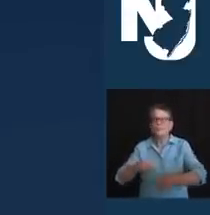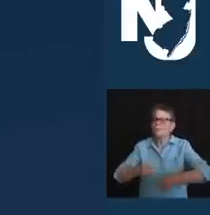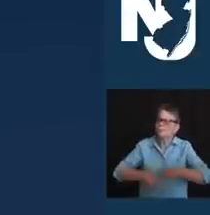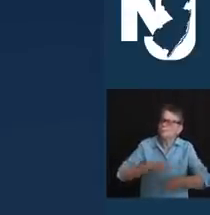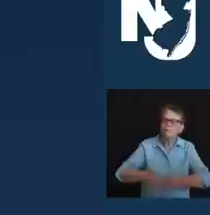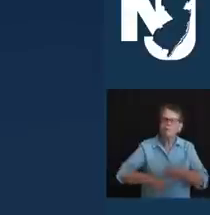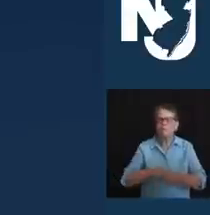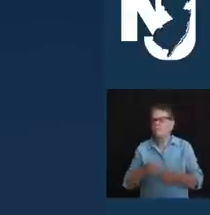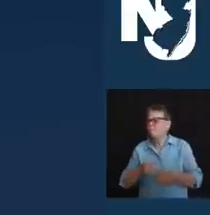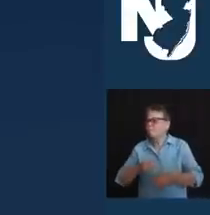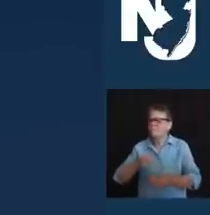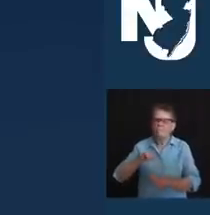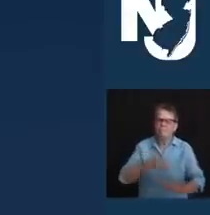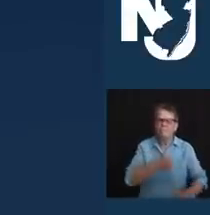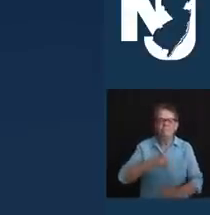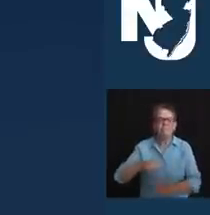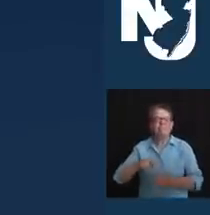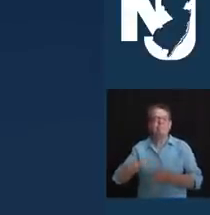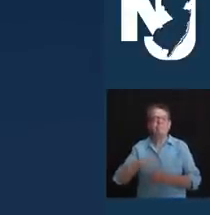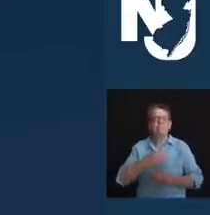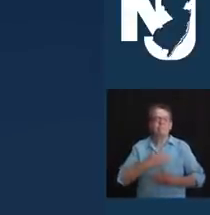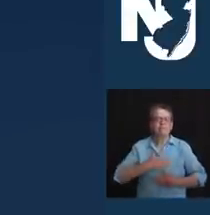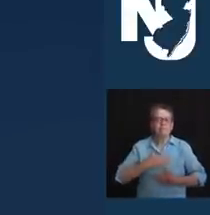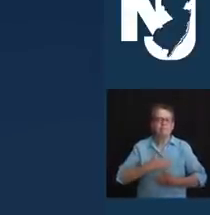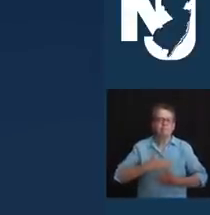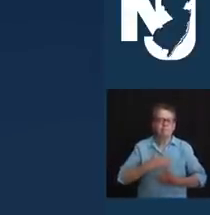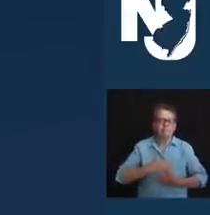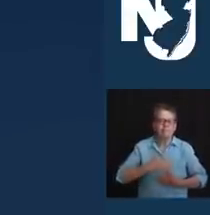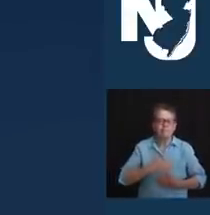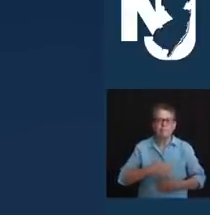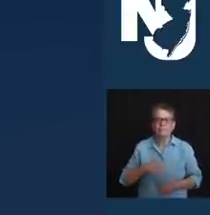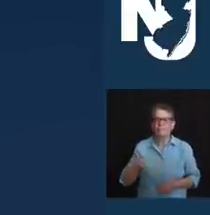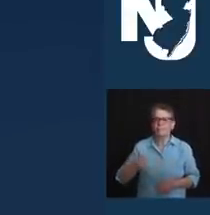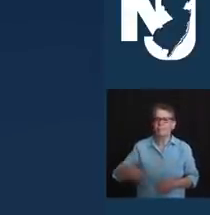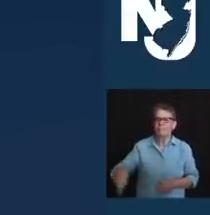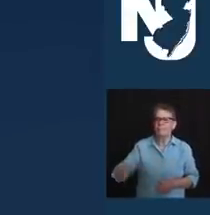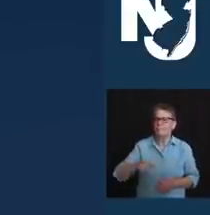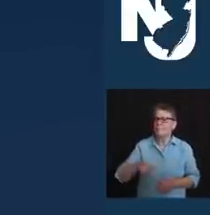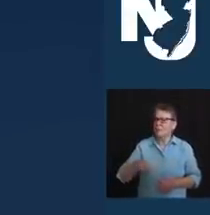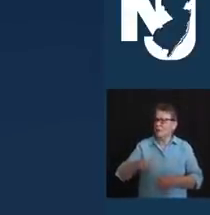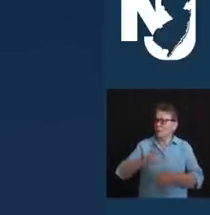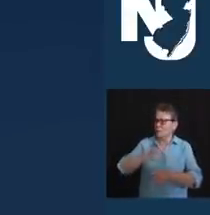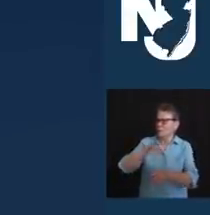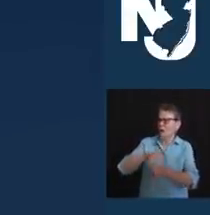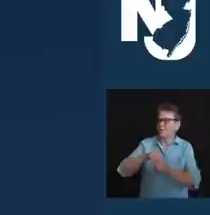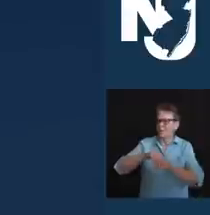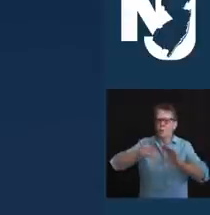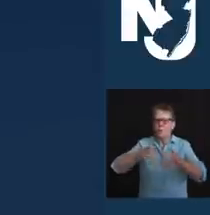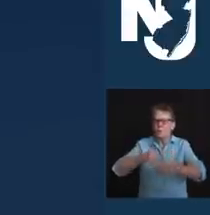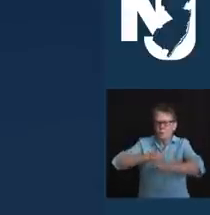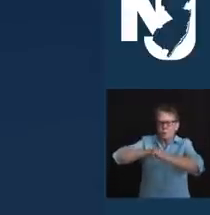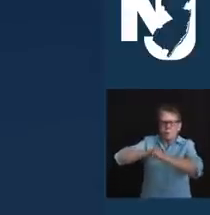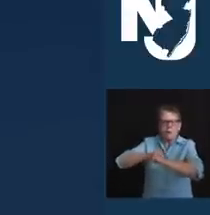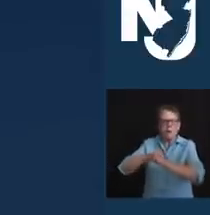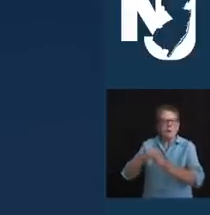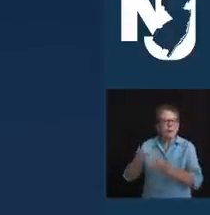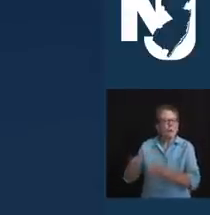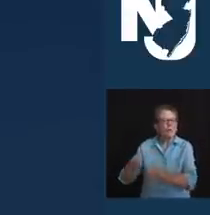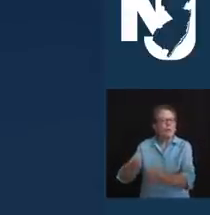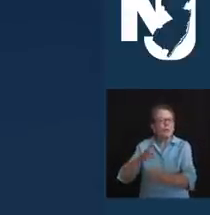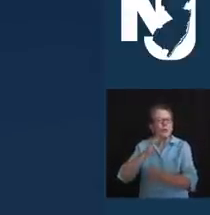to protect the Maurice River, the Bayshore Discovery Project, and the Morristown Historical